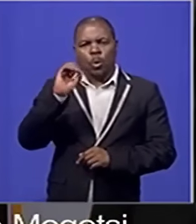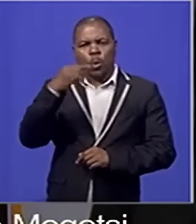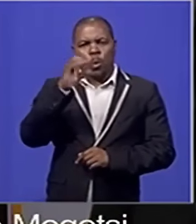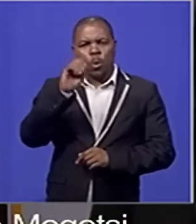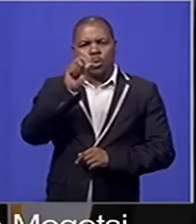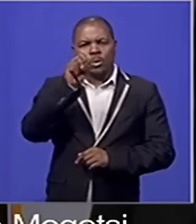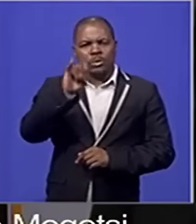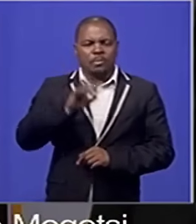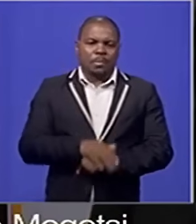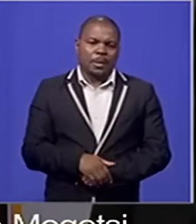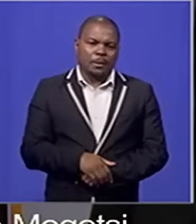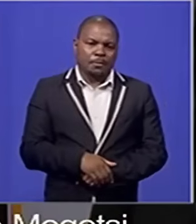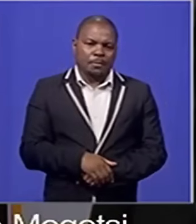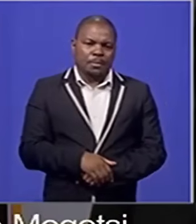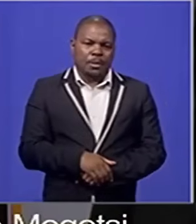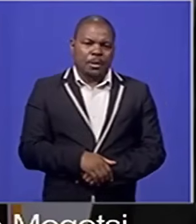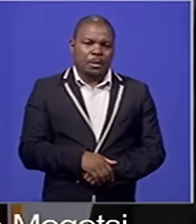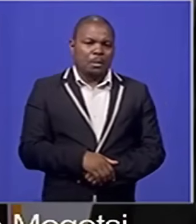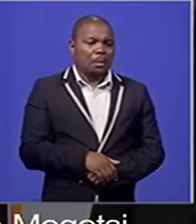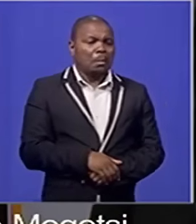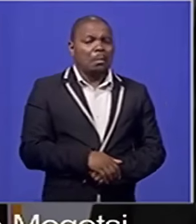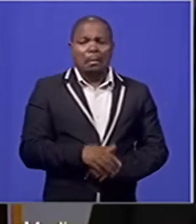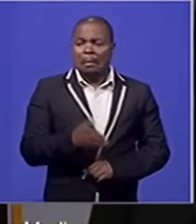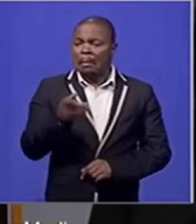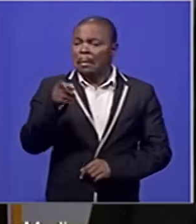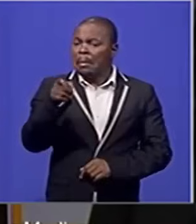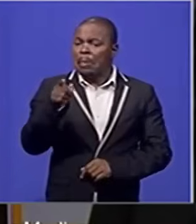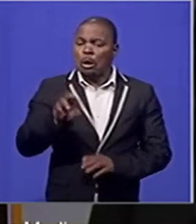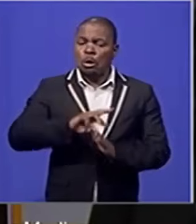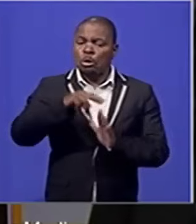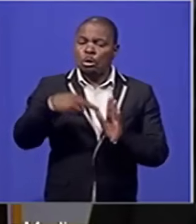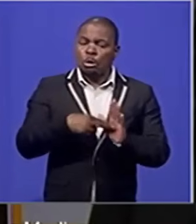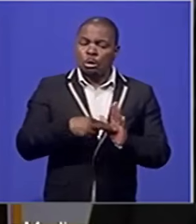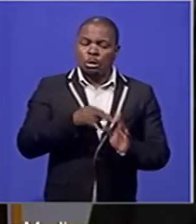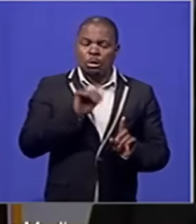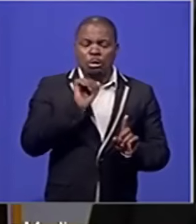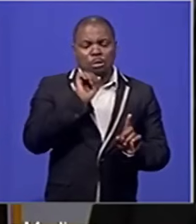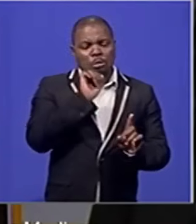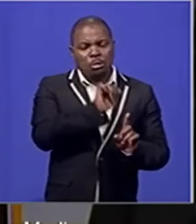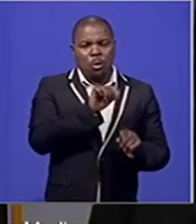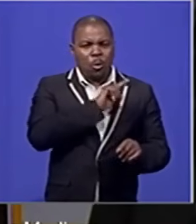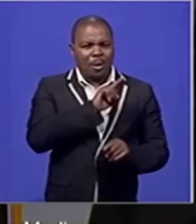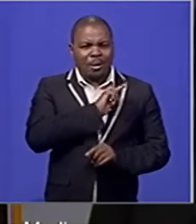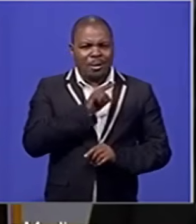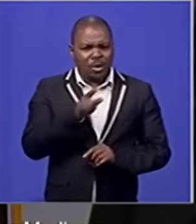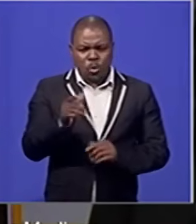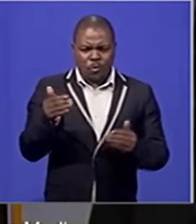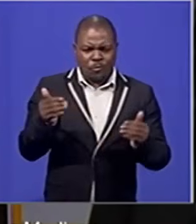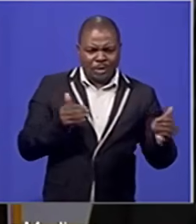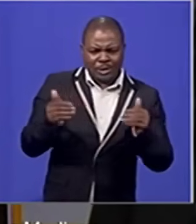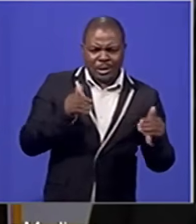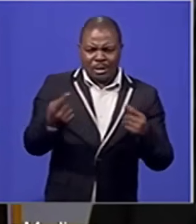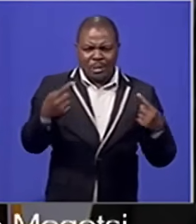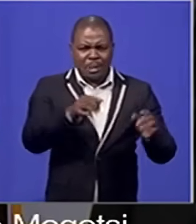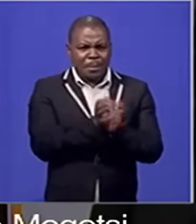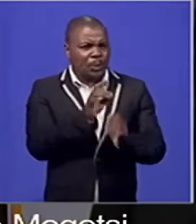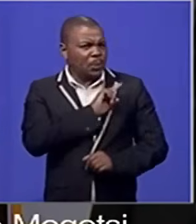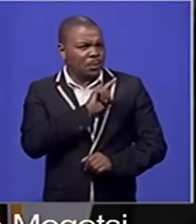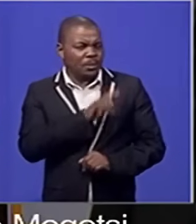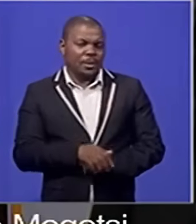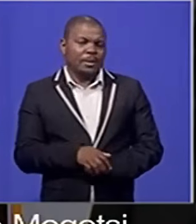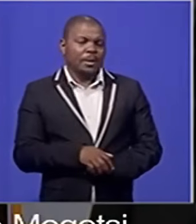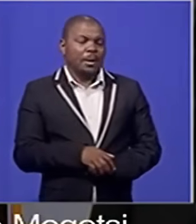role in this meeting or at the meeting? Why would the meeting be facilitated with him?